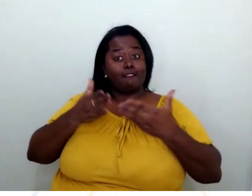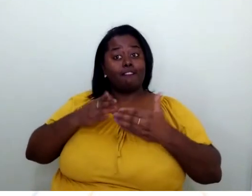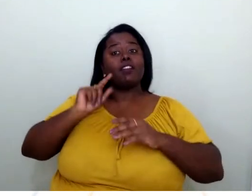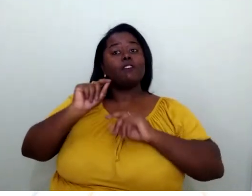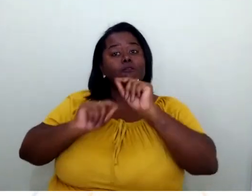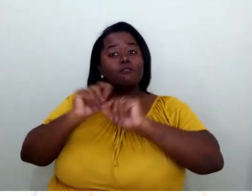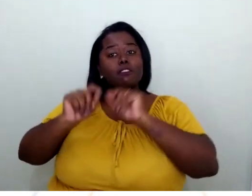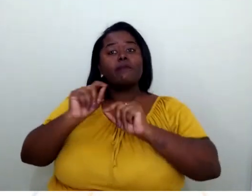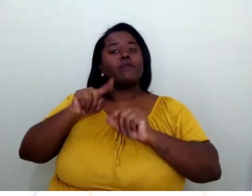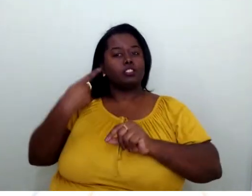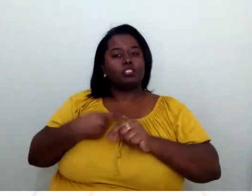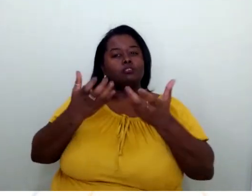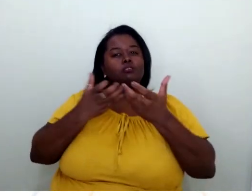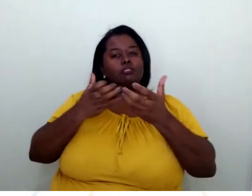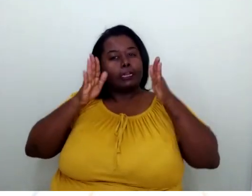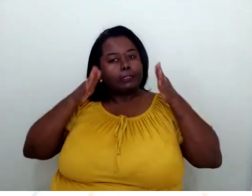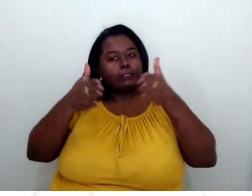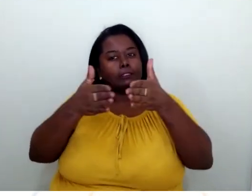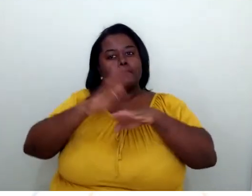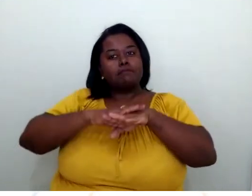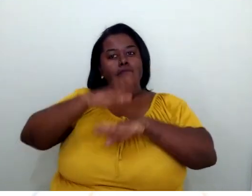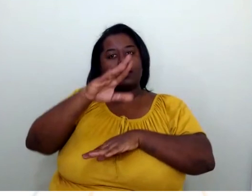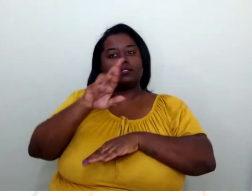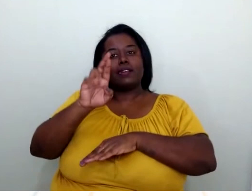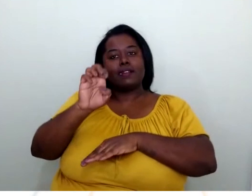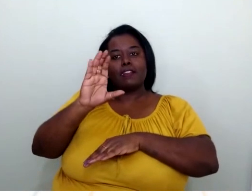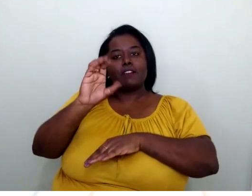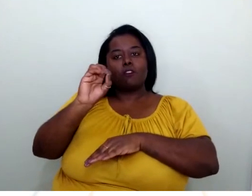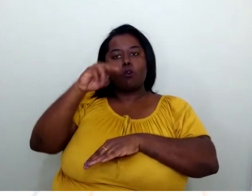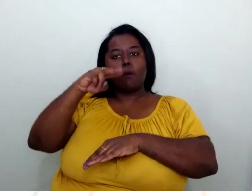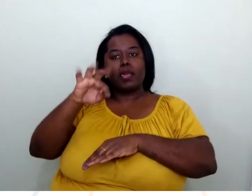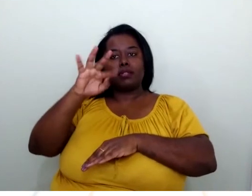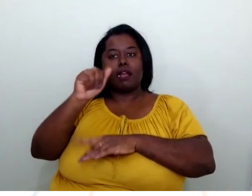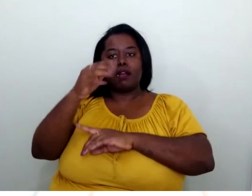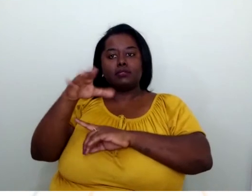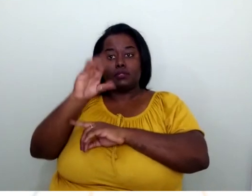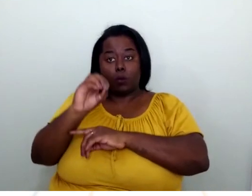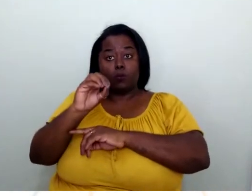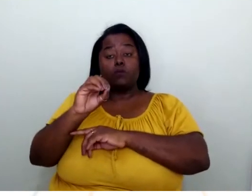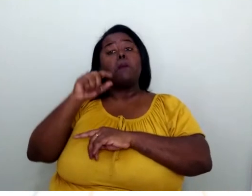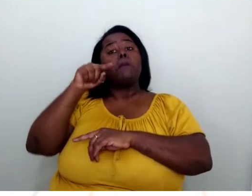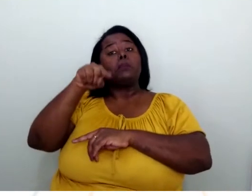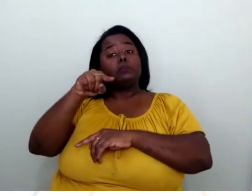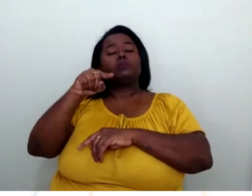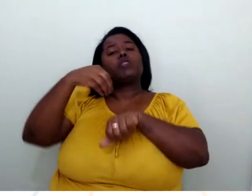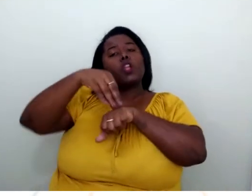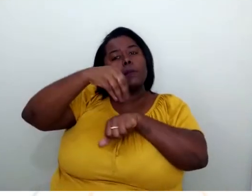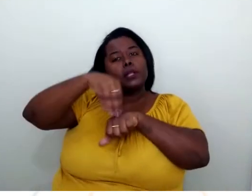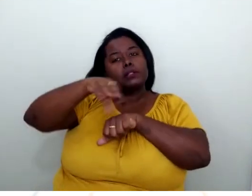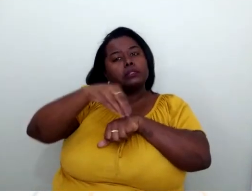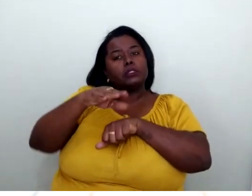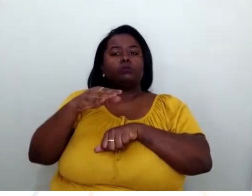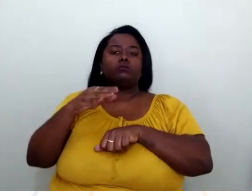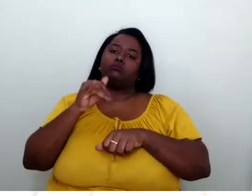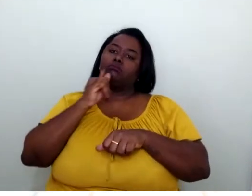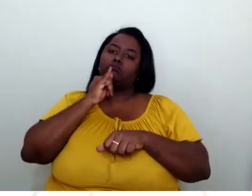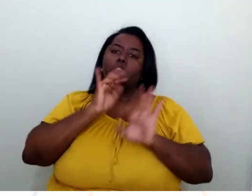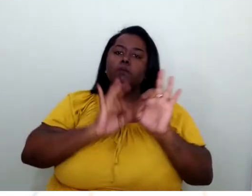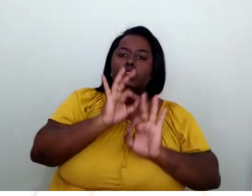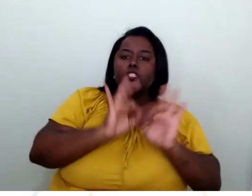And, it really is providing opportunities for students to take responsibility for their learning,